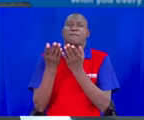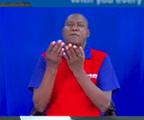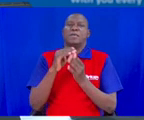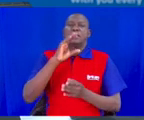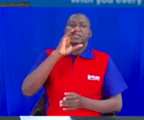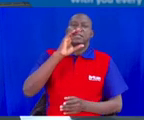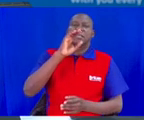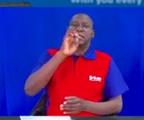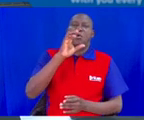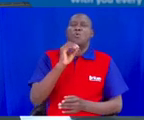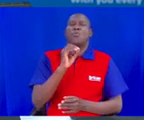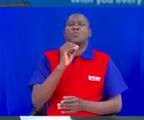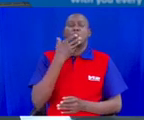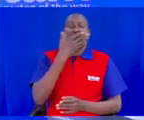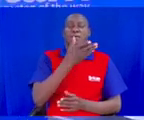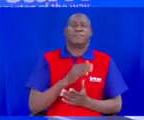CEO.